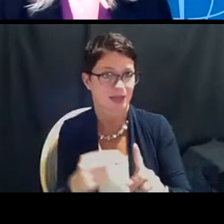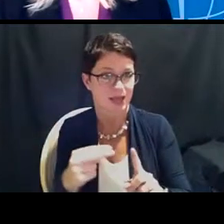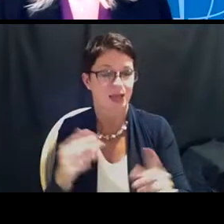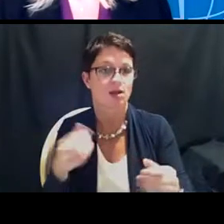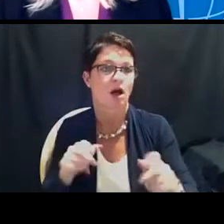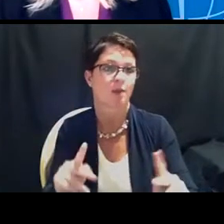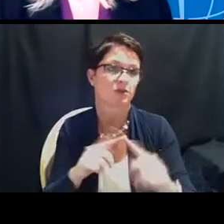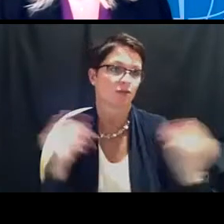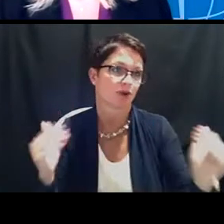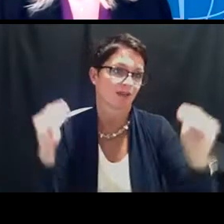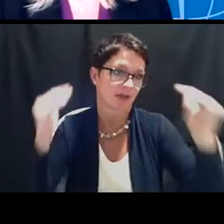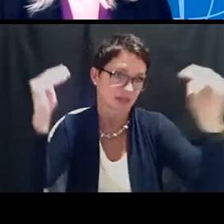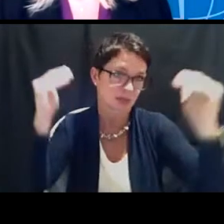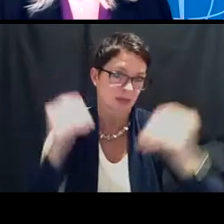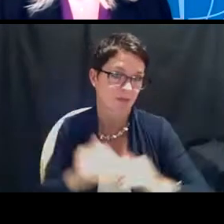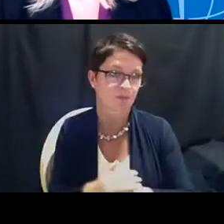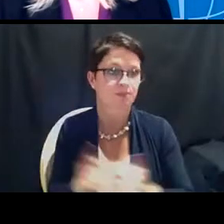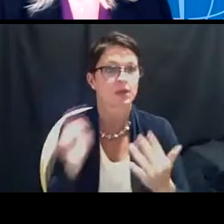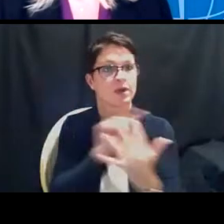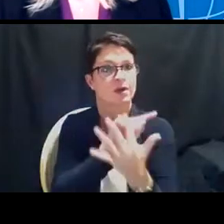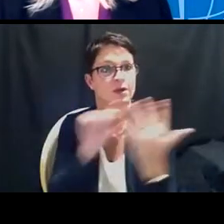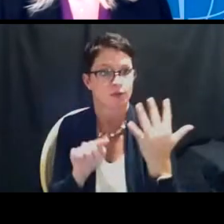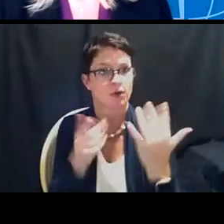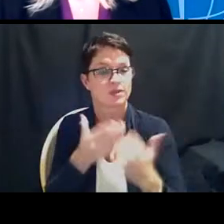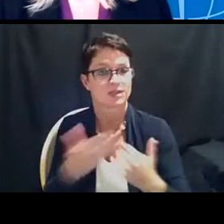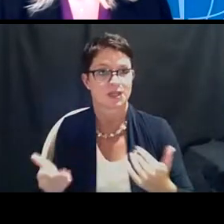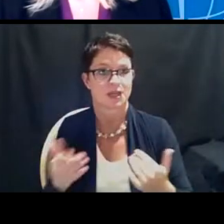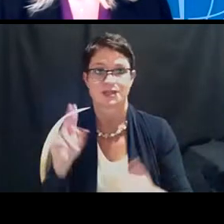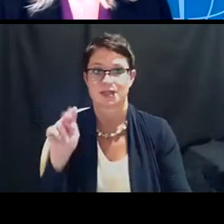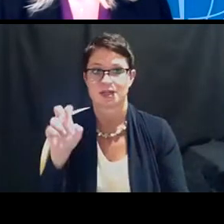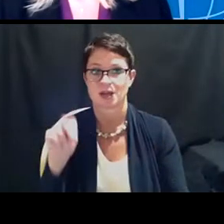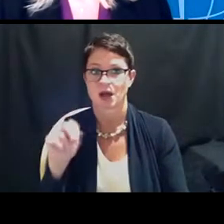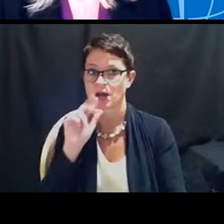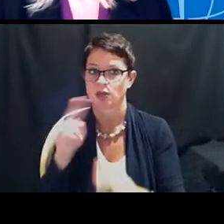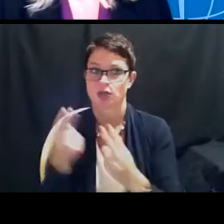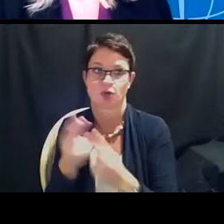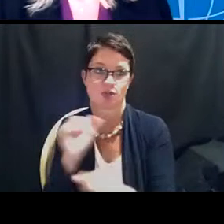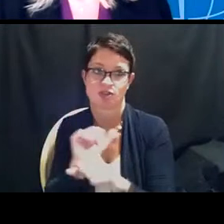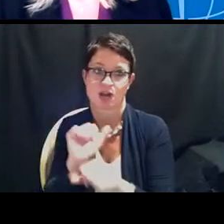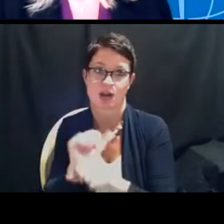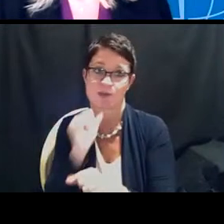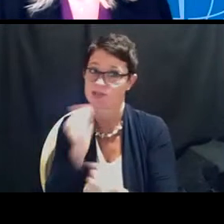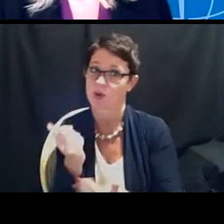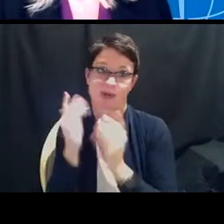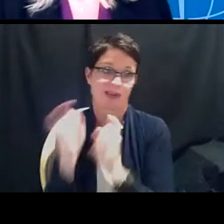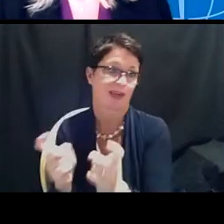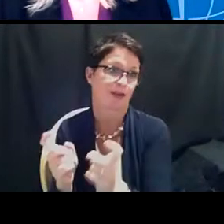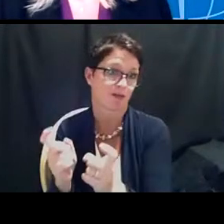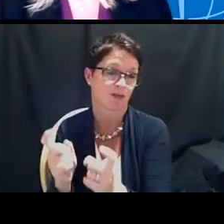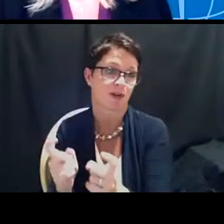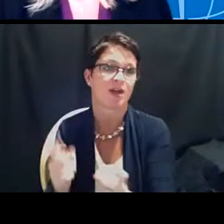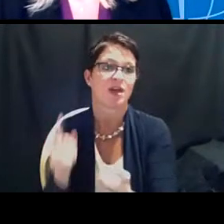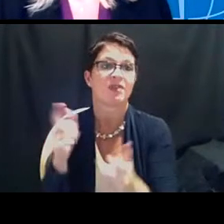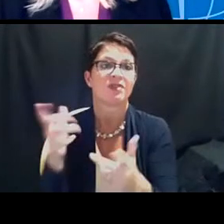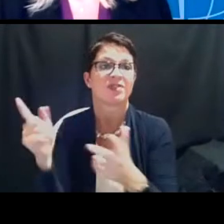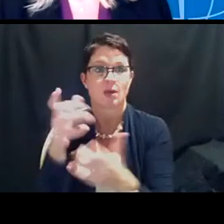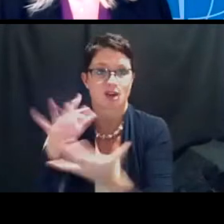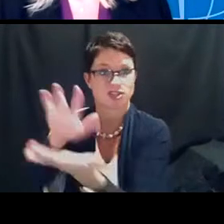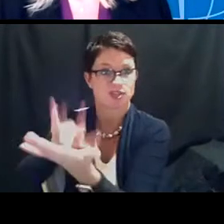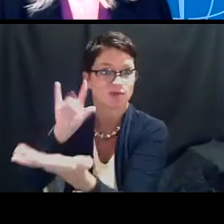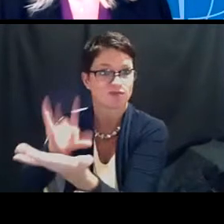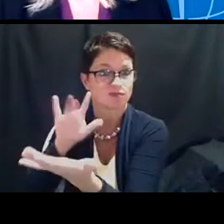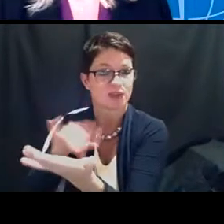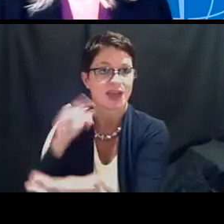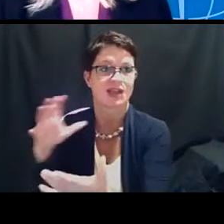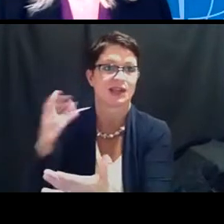advancement. Those are things that non-union jobs just simply do not give. They look to exploit and to make as much